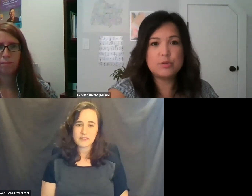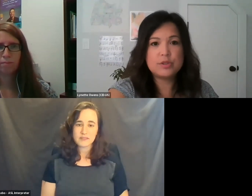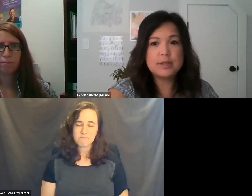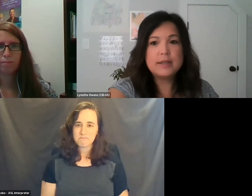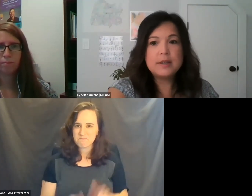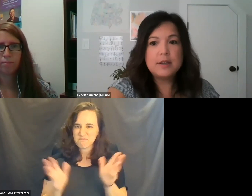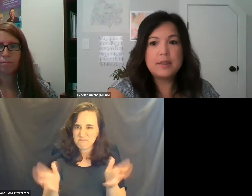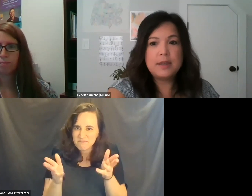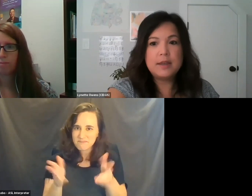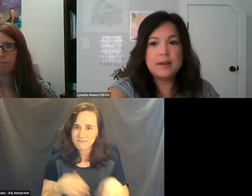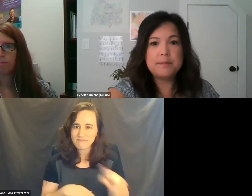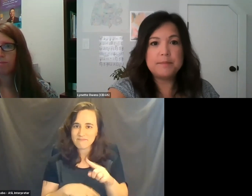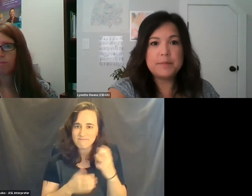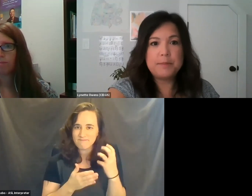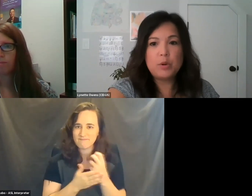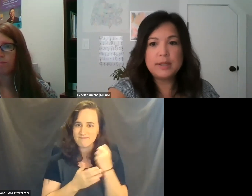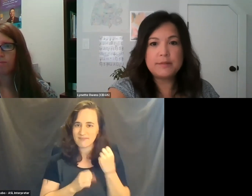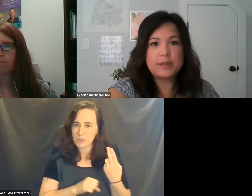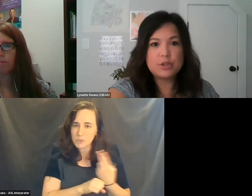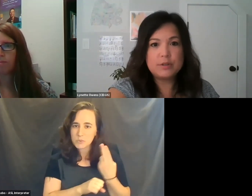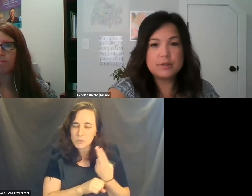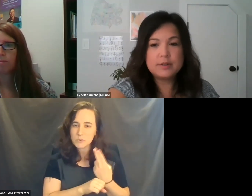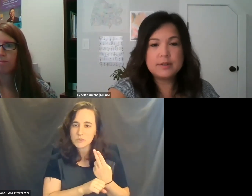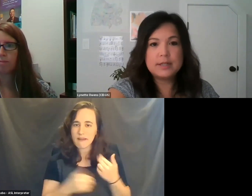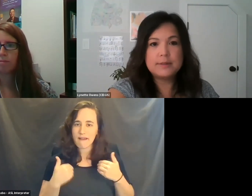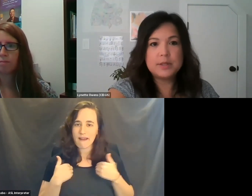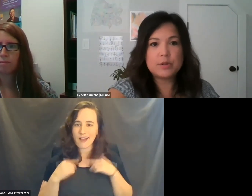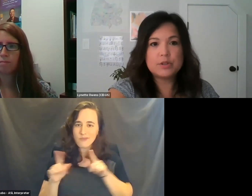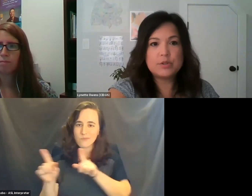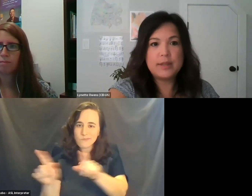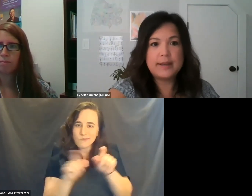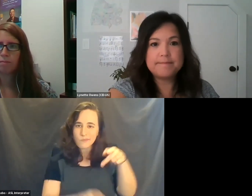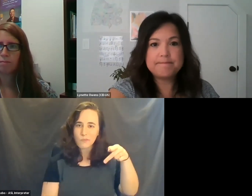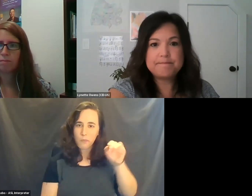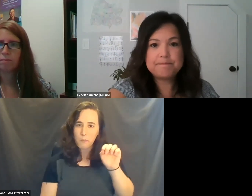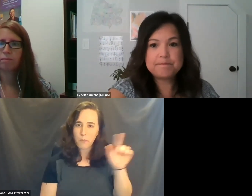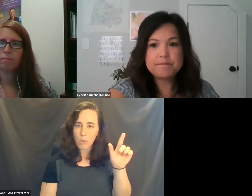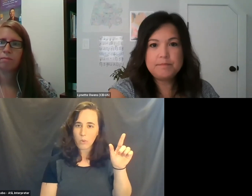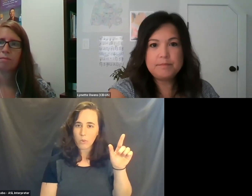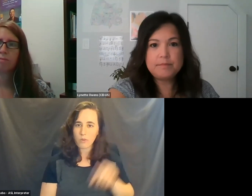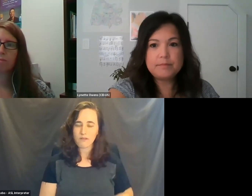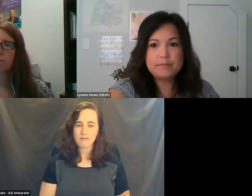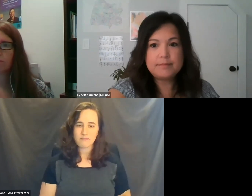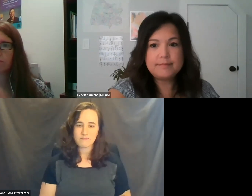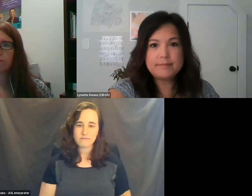you to use the polling feature in order to do that.